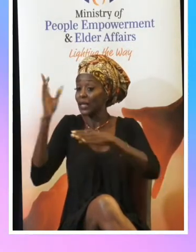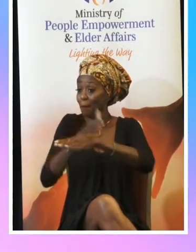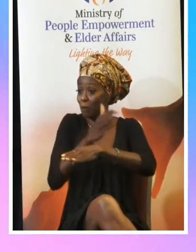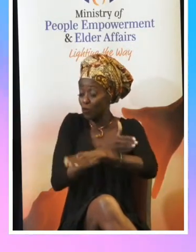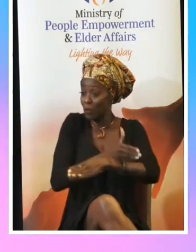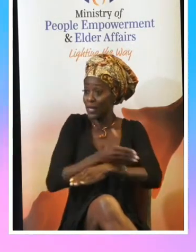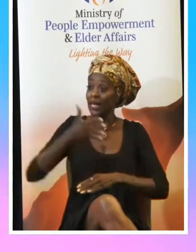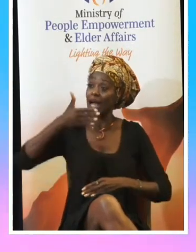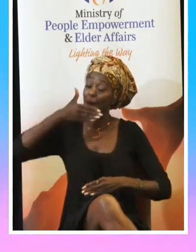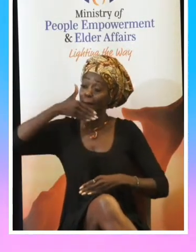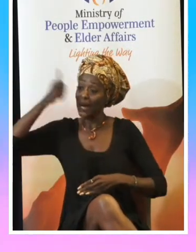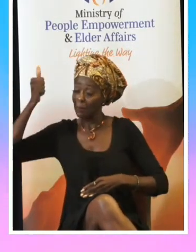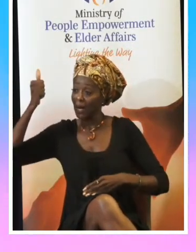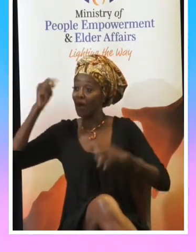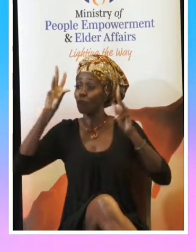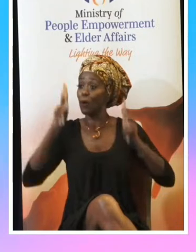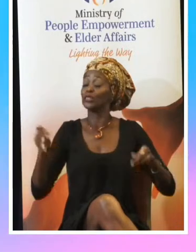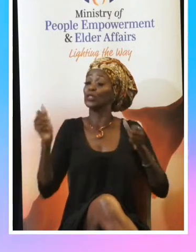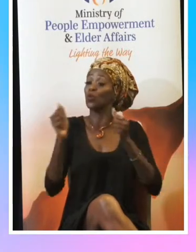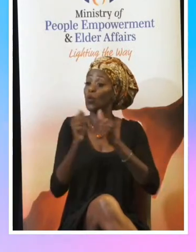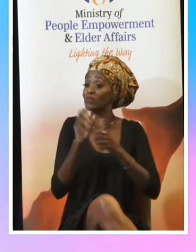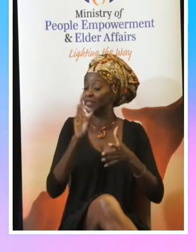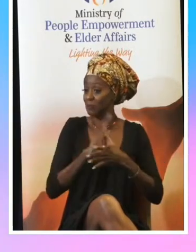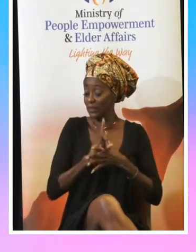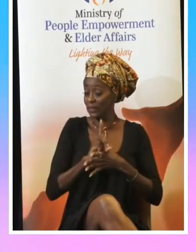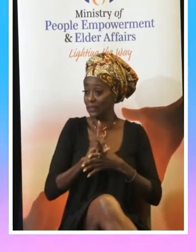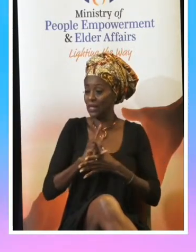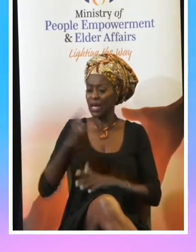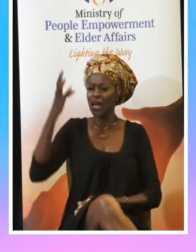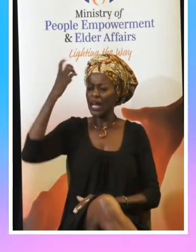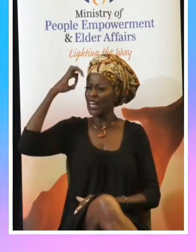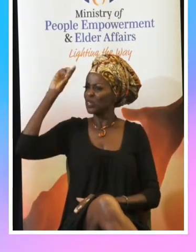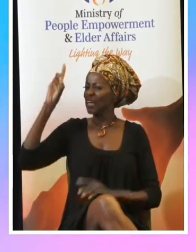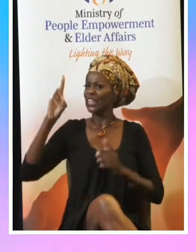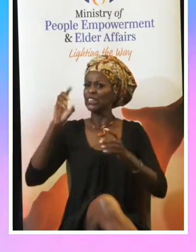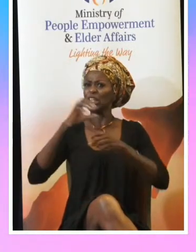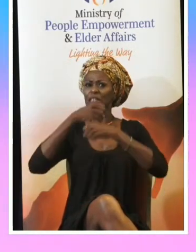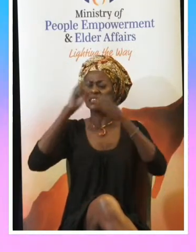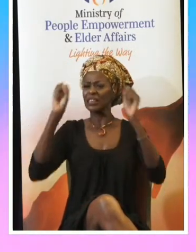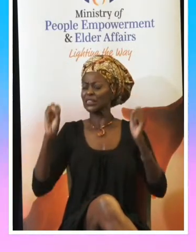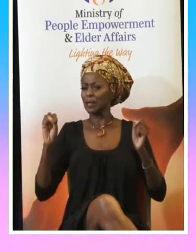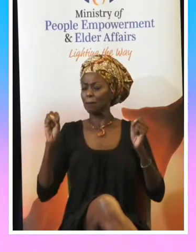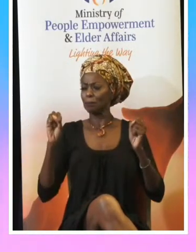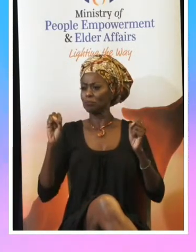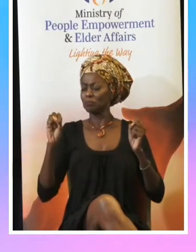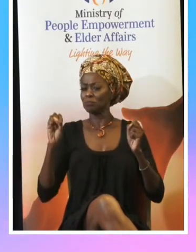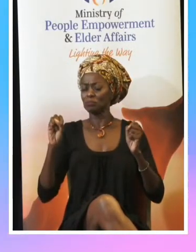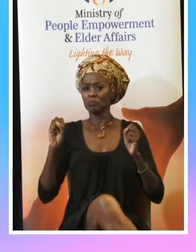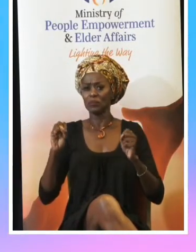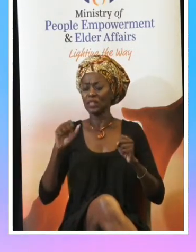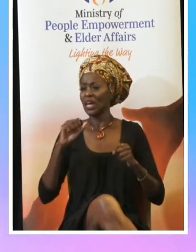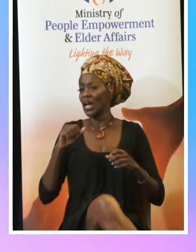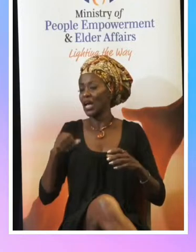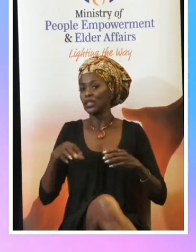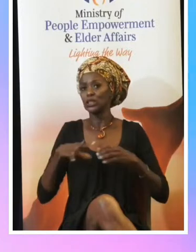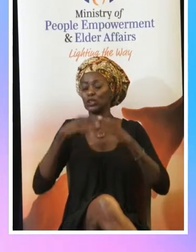The education system is largely too segregated.